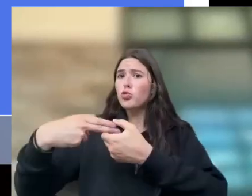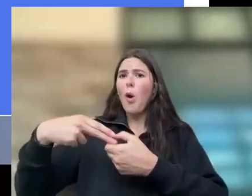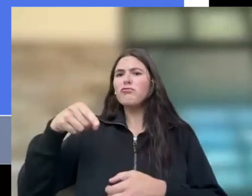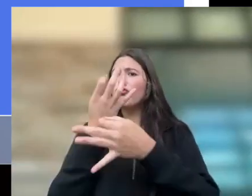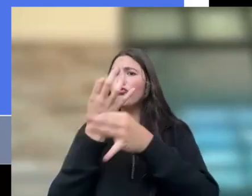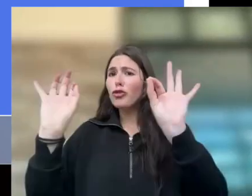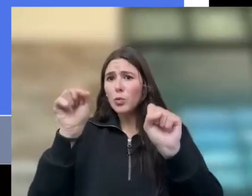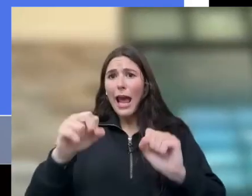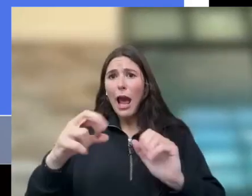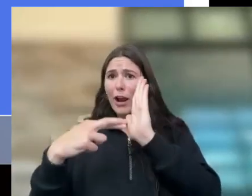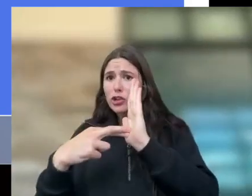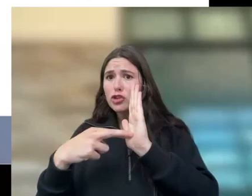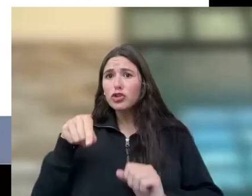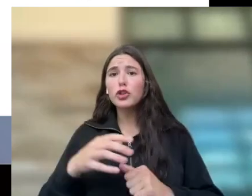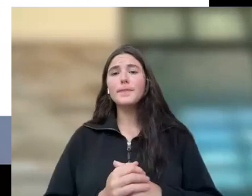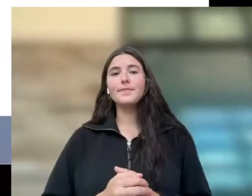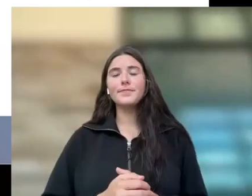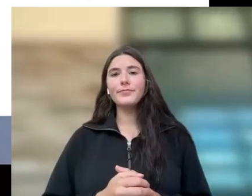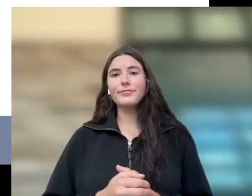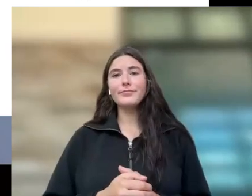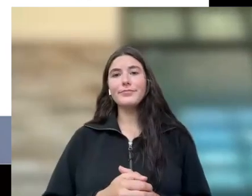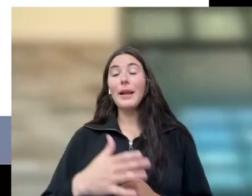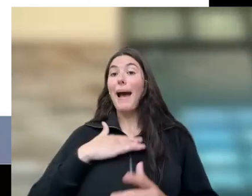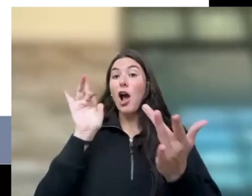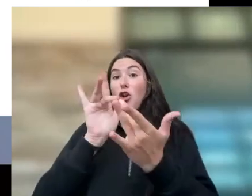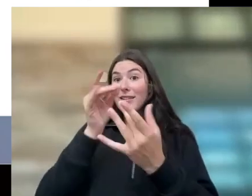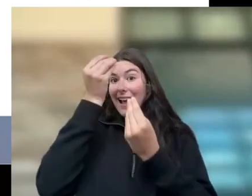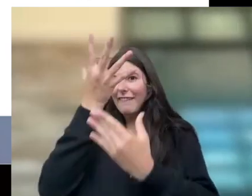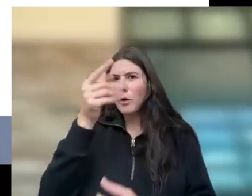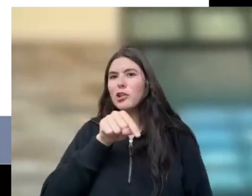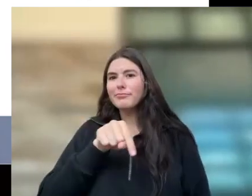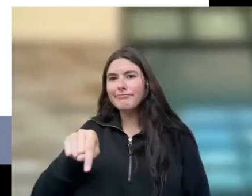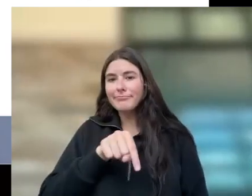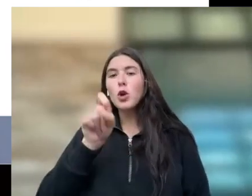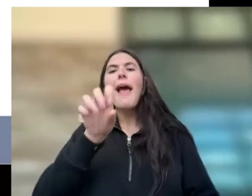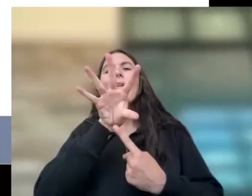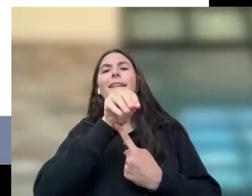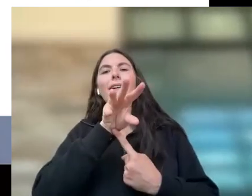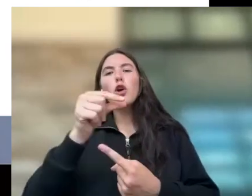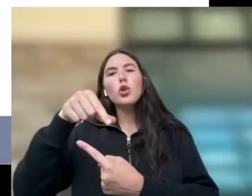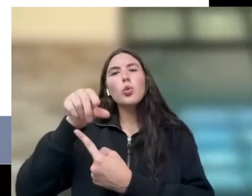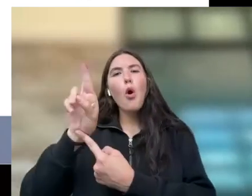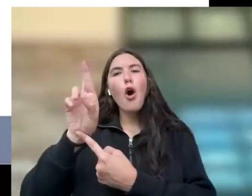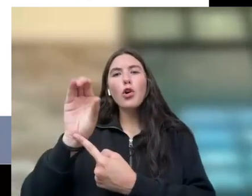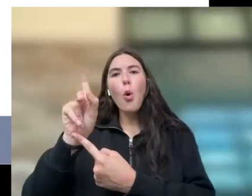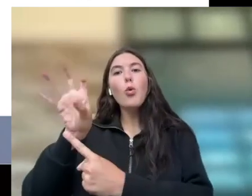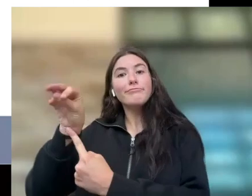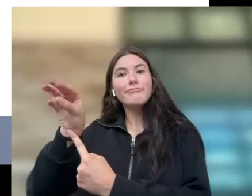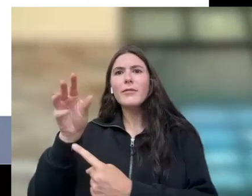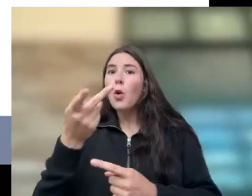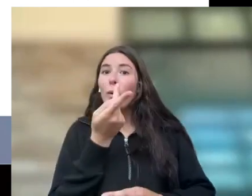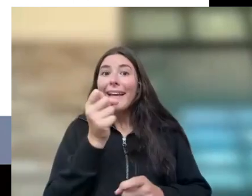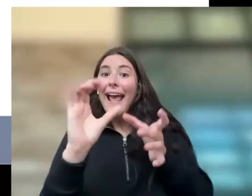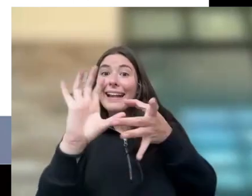register today. And this is my contact information. So if you scan the QR code, we will be connected. I would love to connect with you